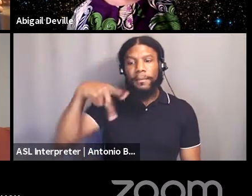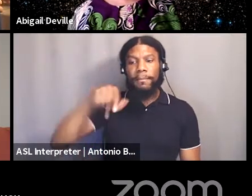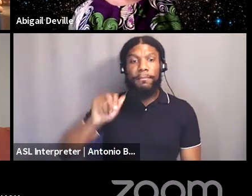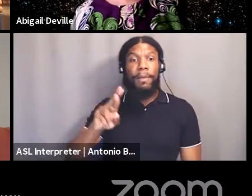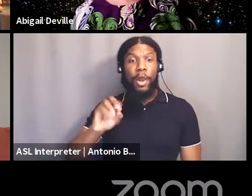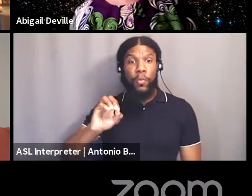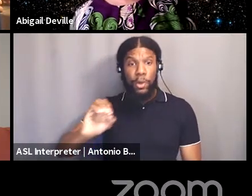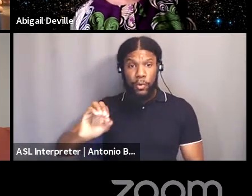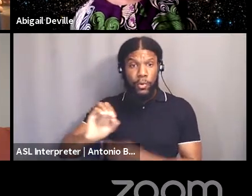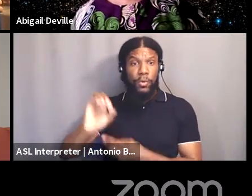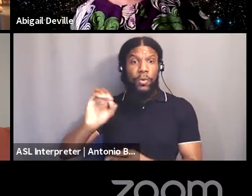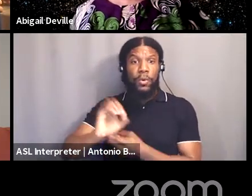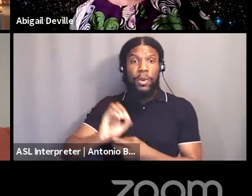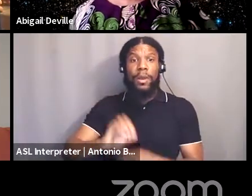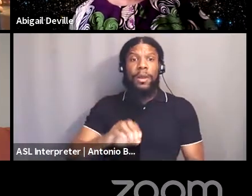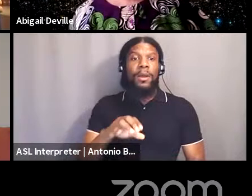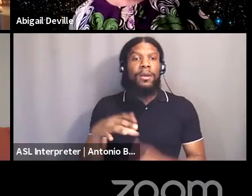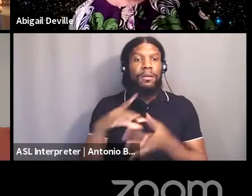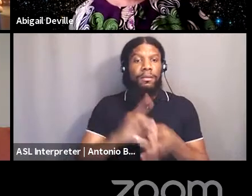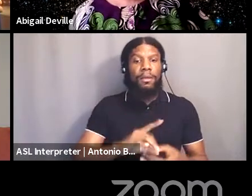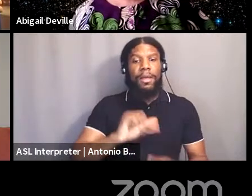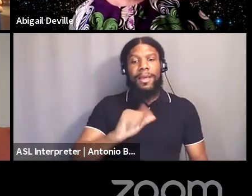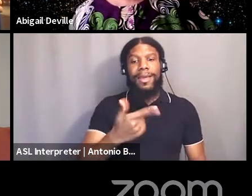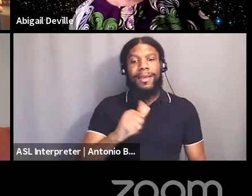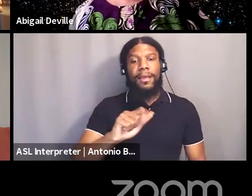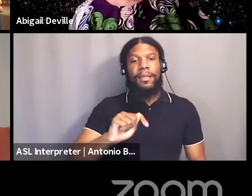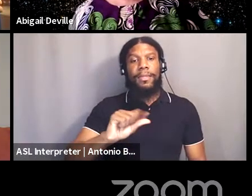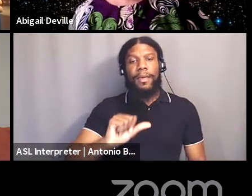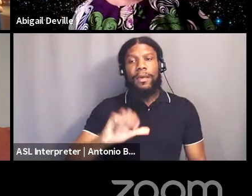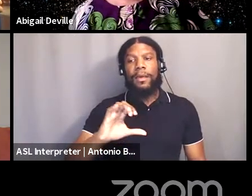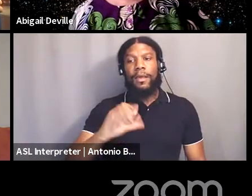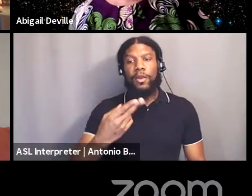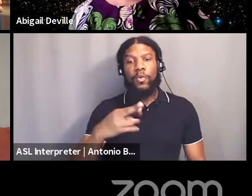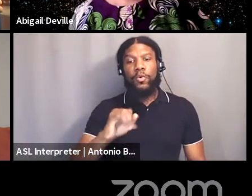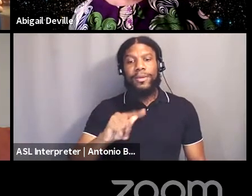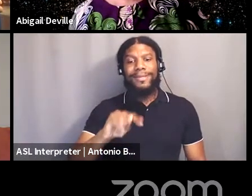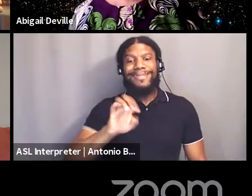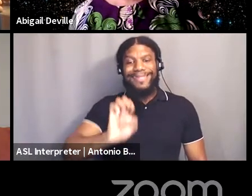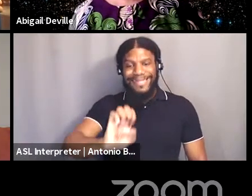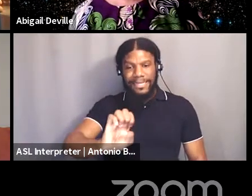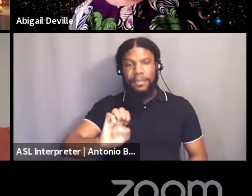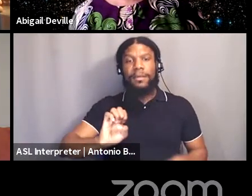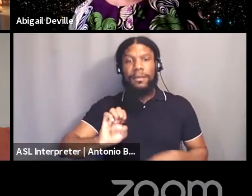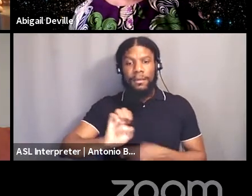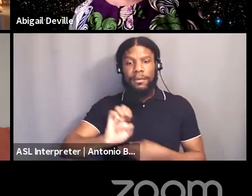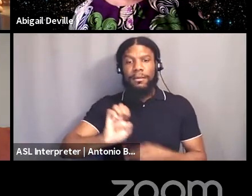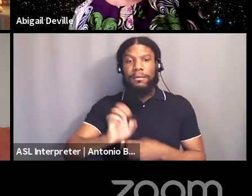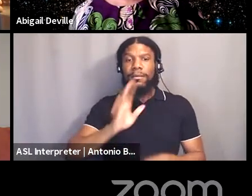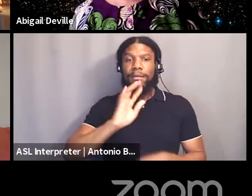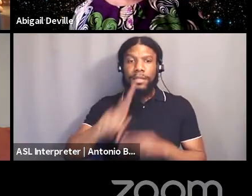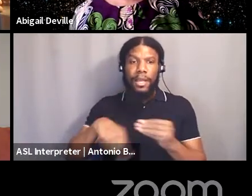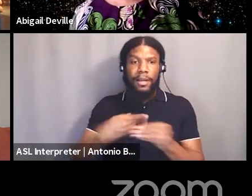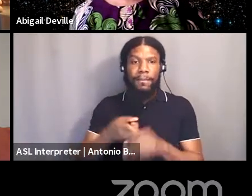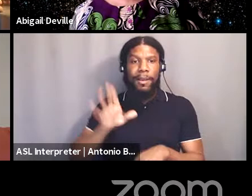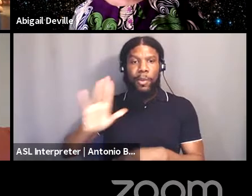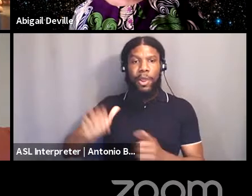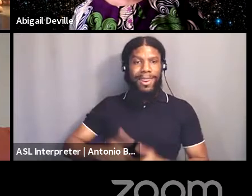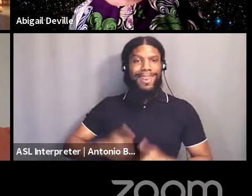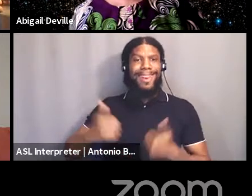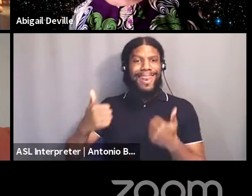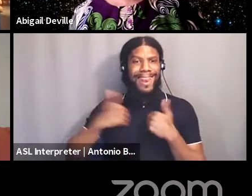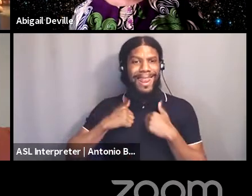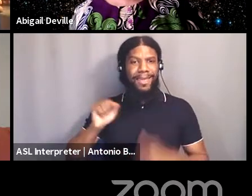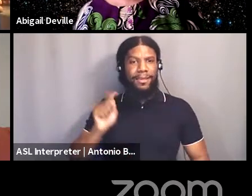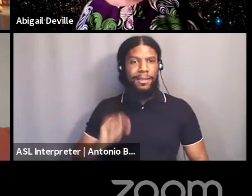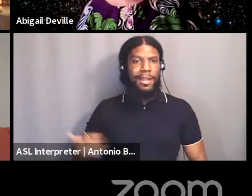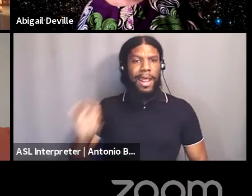I think Agatha Christie, murder mysteries, that kind of upper class Downton Abbey lifestyle is still what a